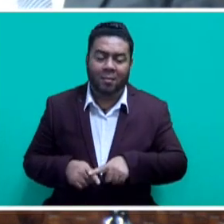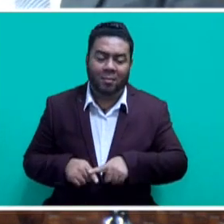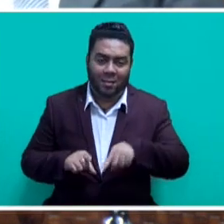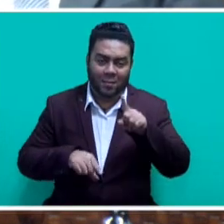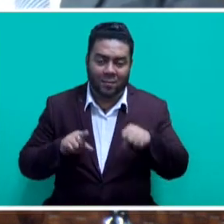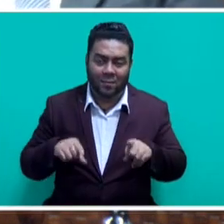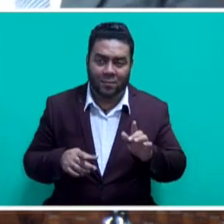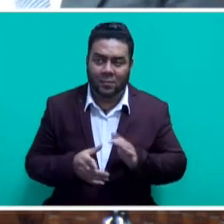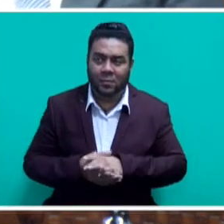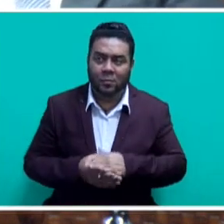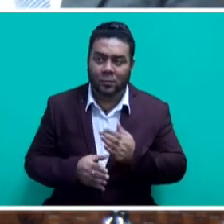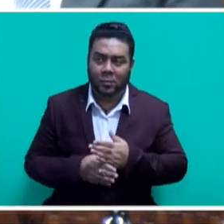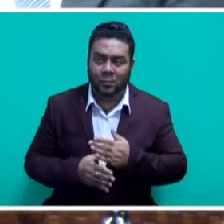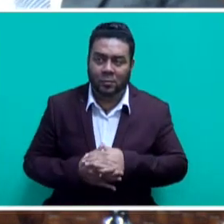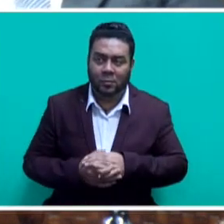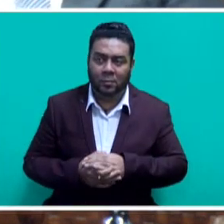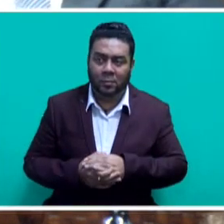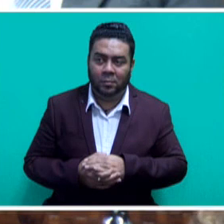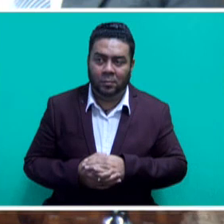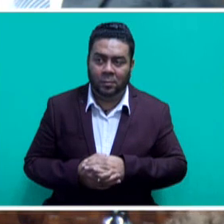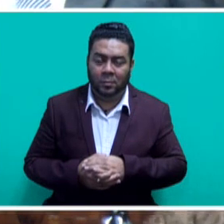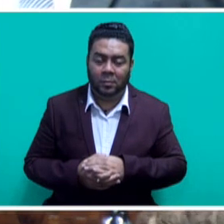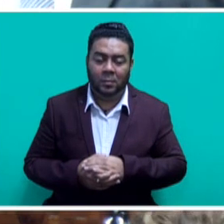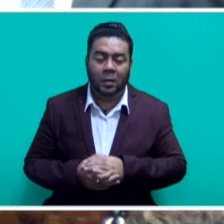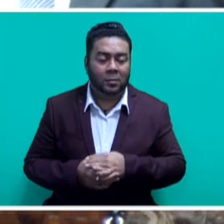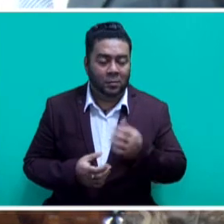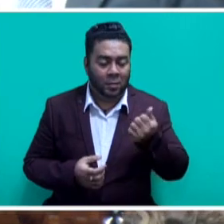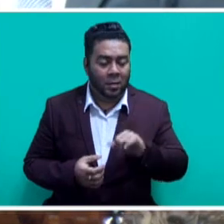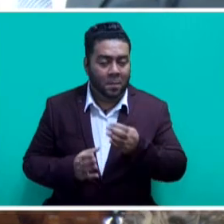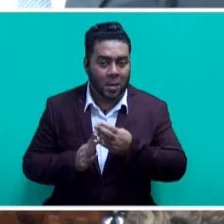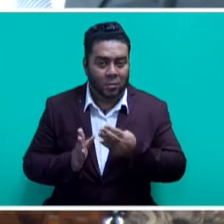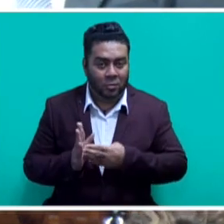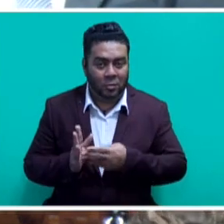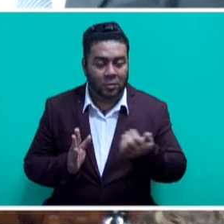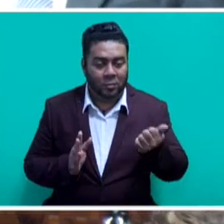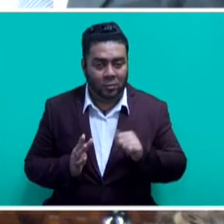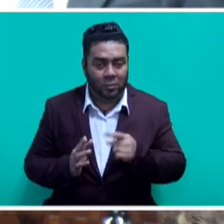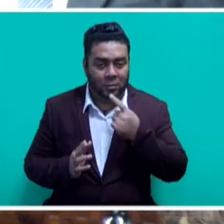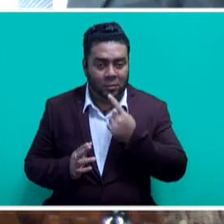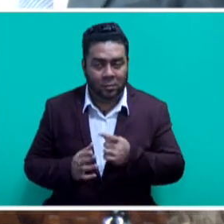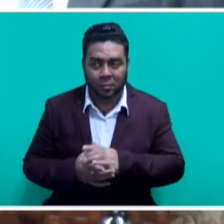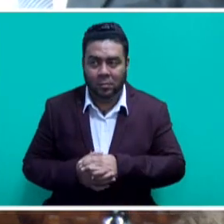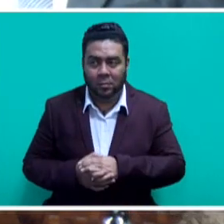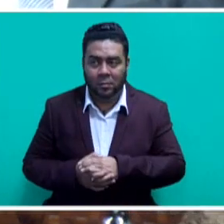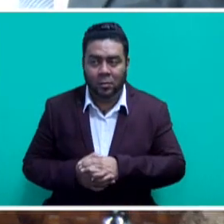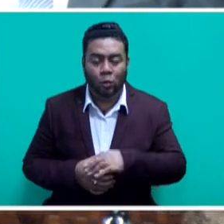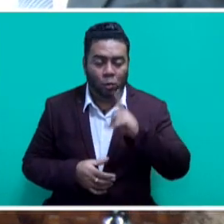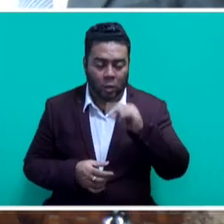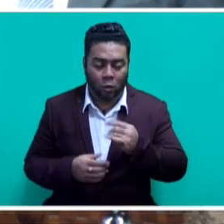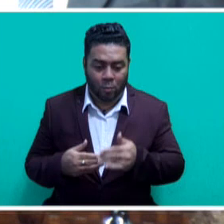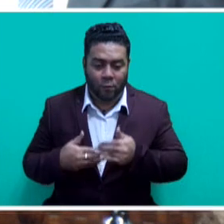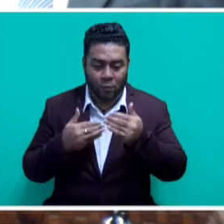respective domains. As Honourable Prasad has mentioned in the budget address that I quote, you can only move